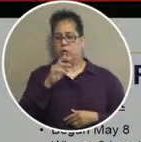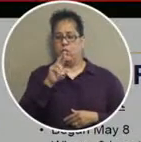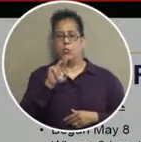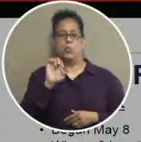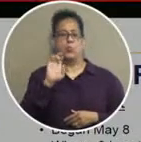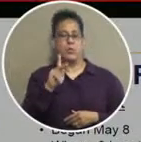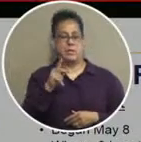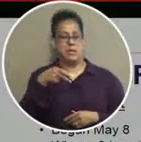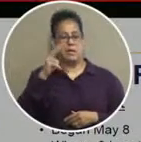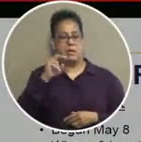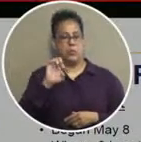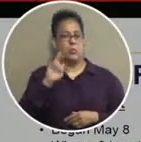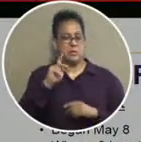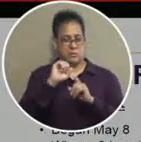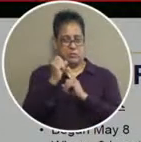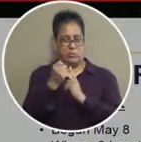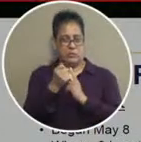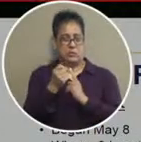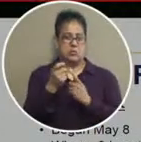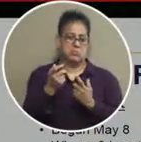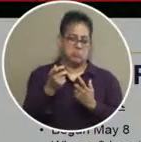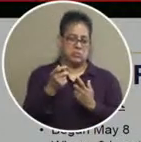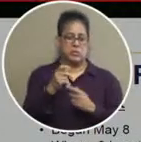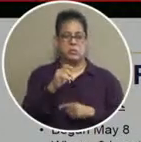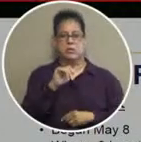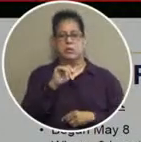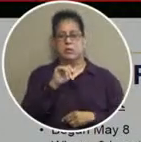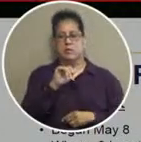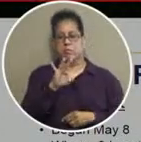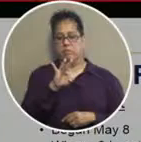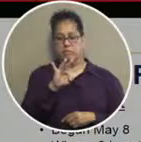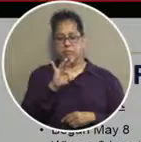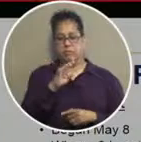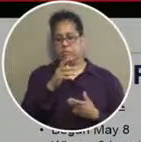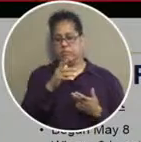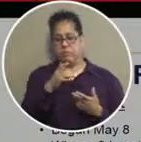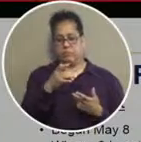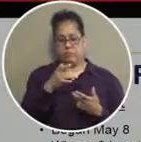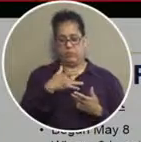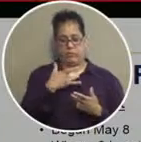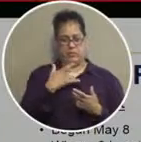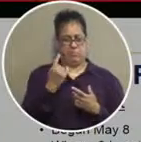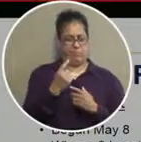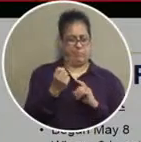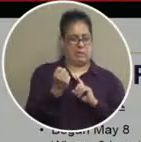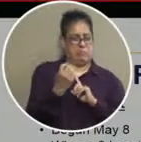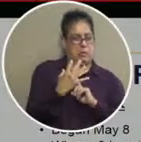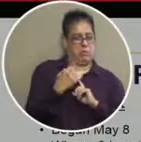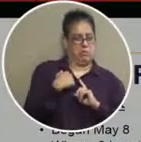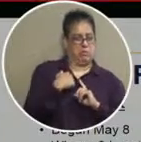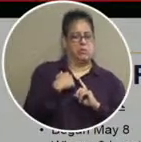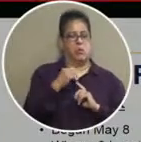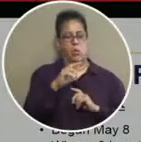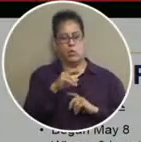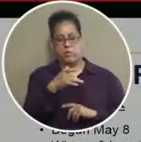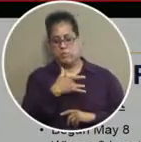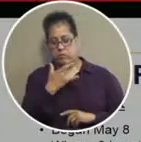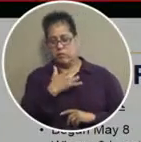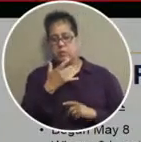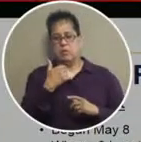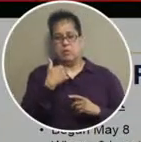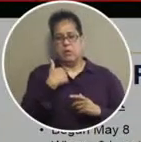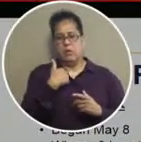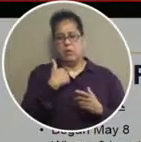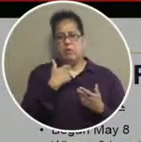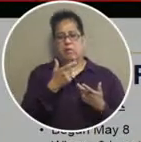in a high risk situation. So whether you feel like you've been, one has been exposed or one has underlying healthcare